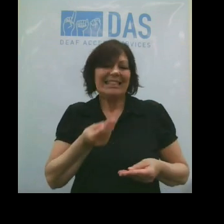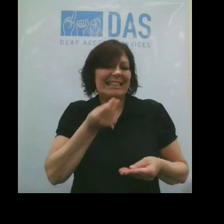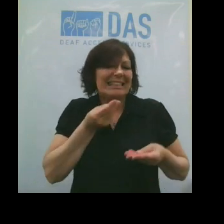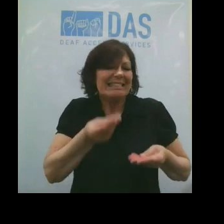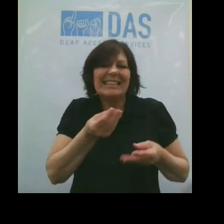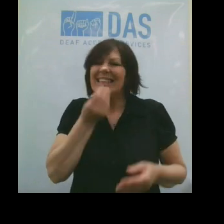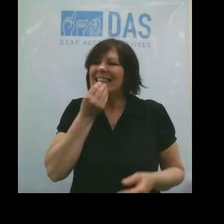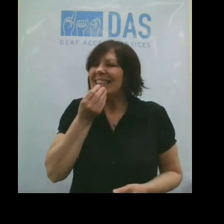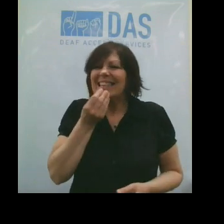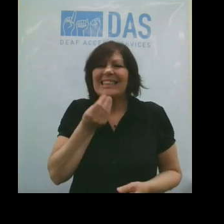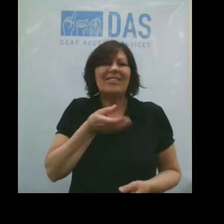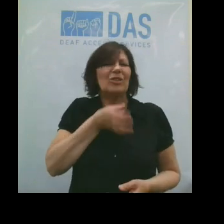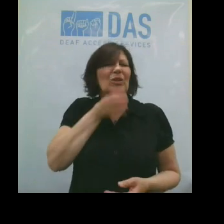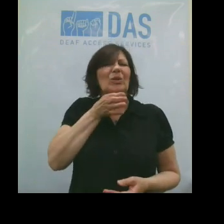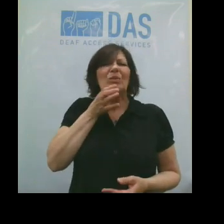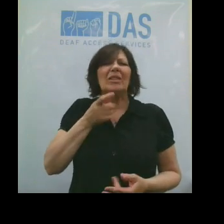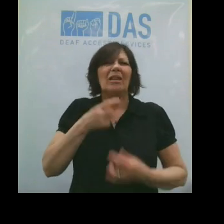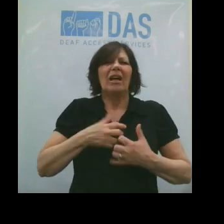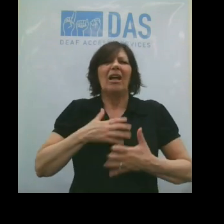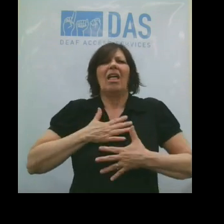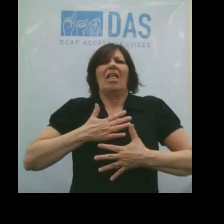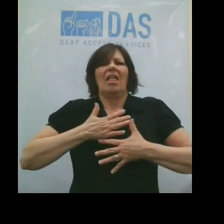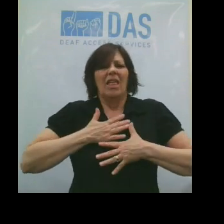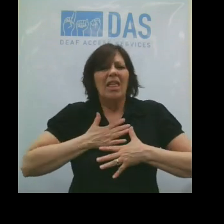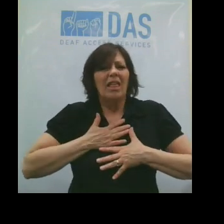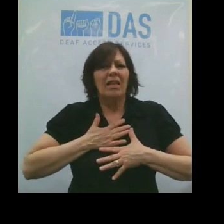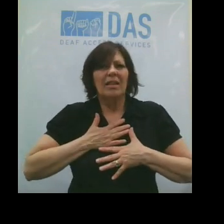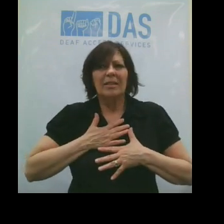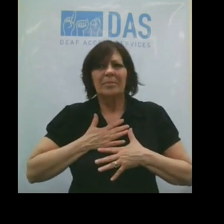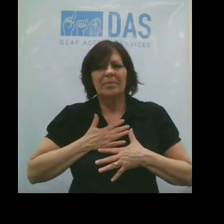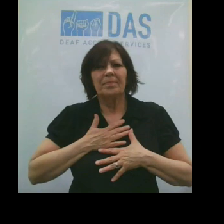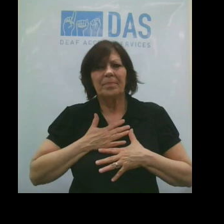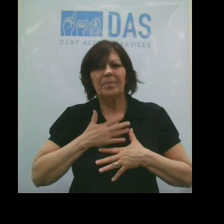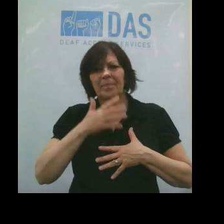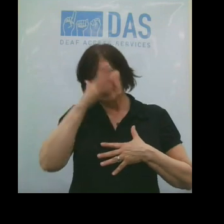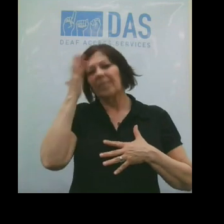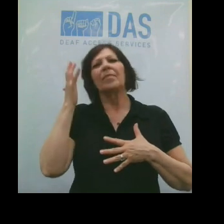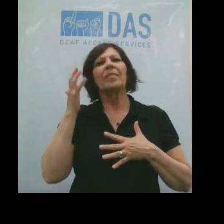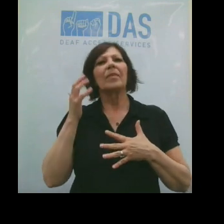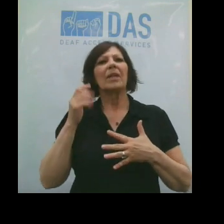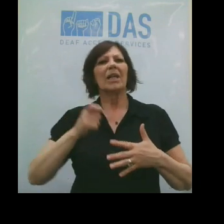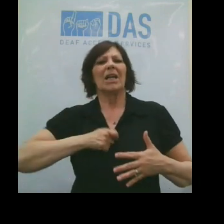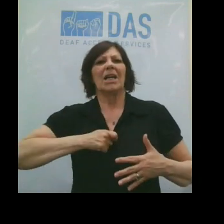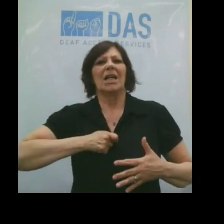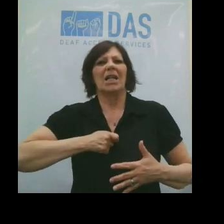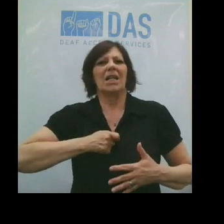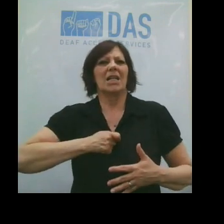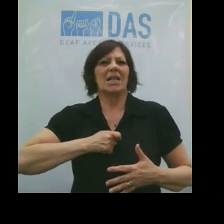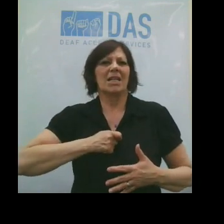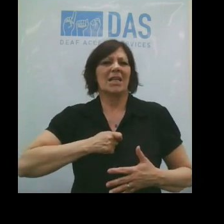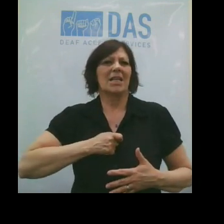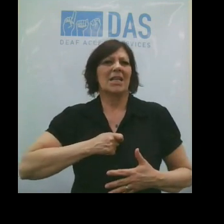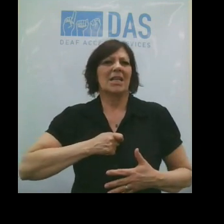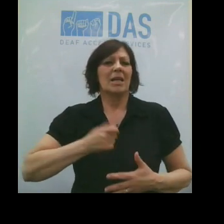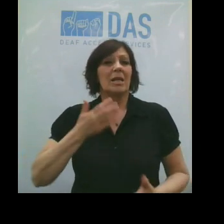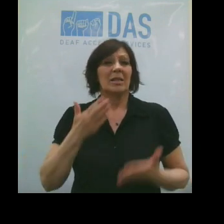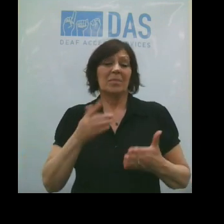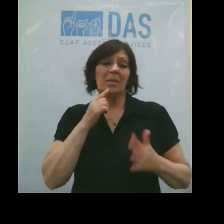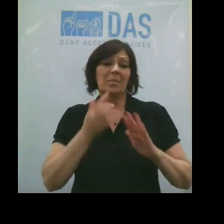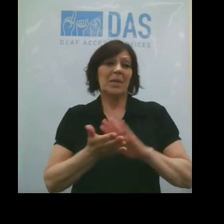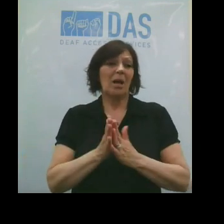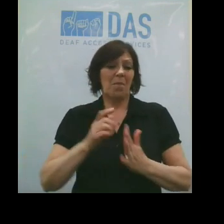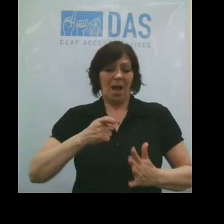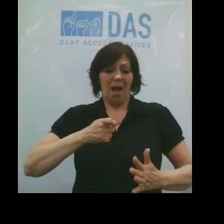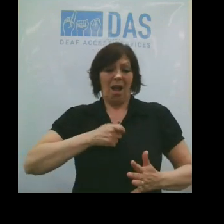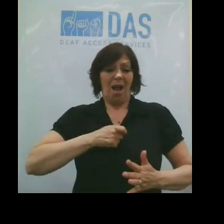drinking, difficulty breathing, very fast beating of the heart because they may be going into some type